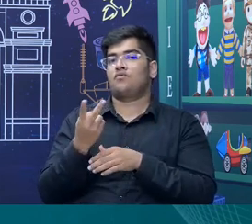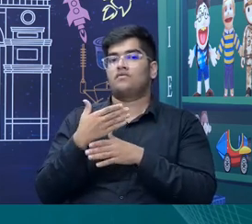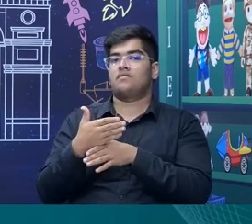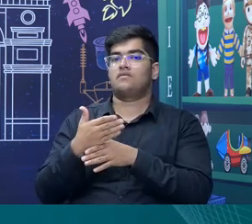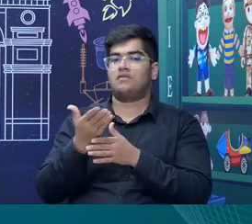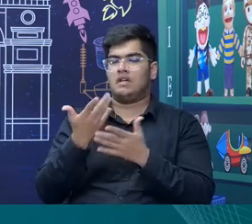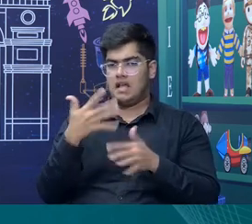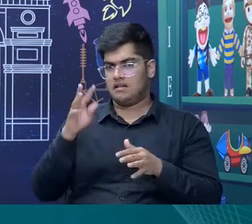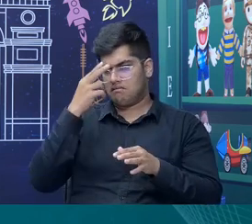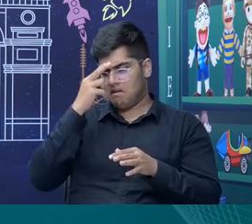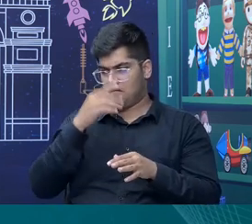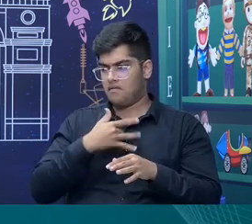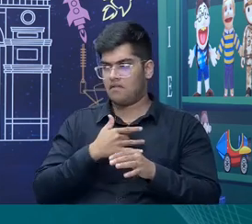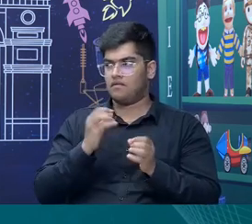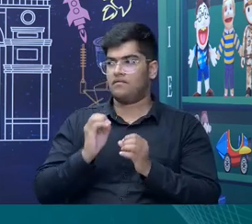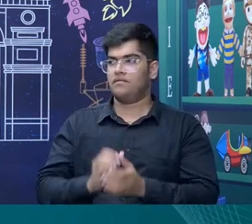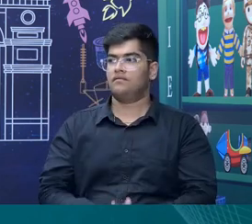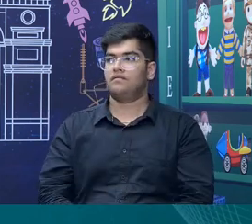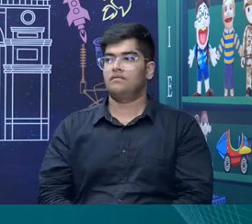any doubt here